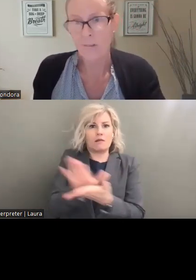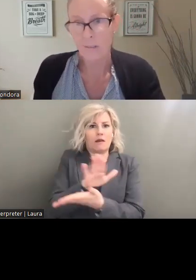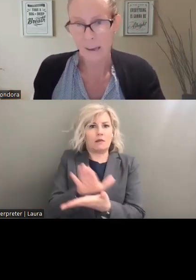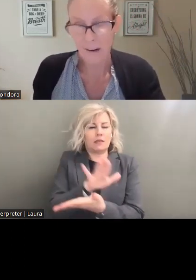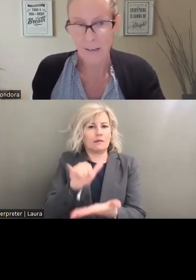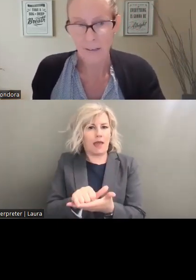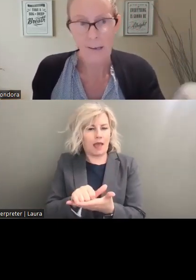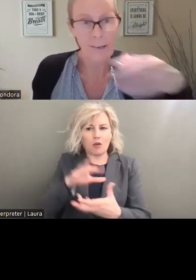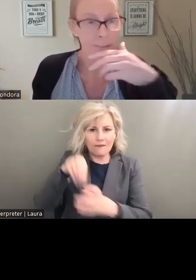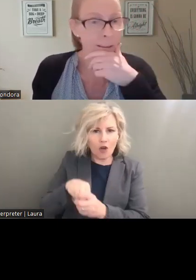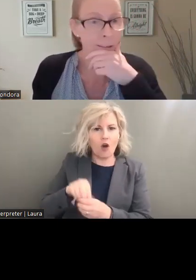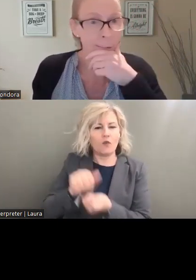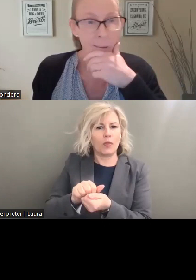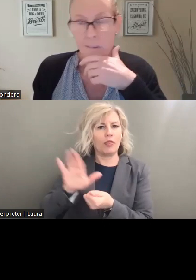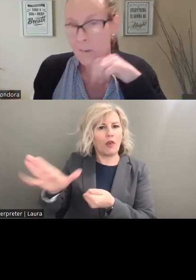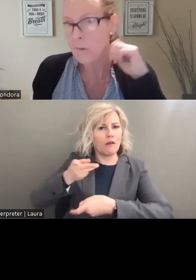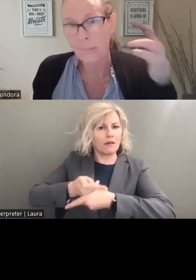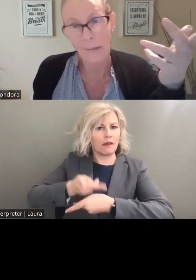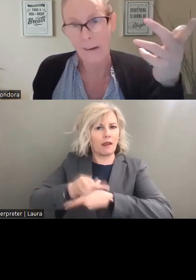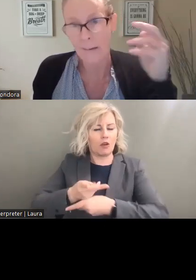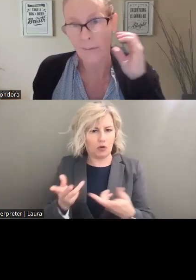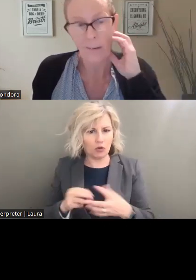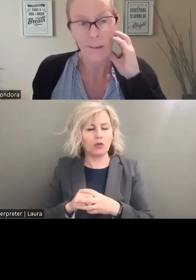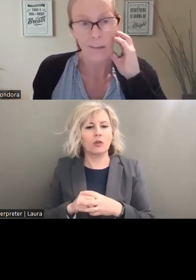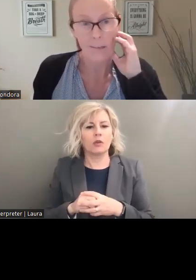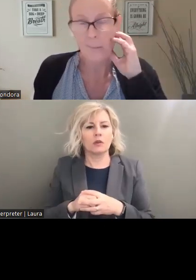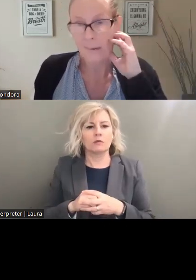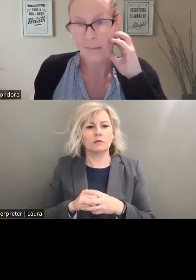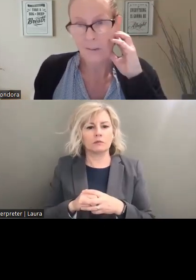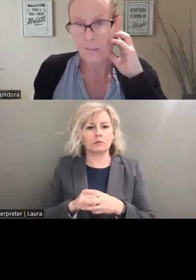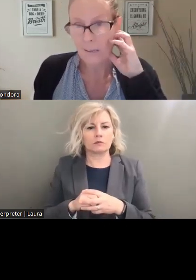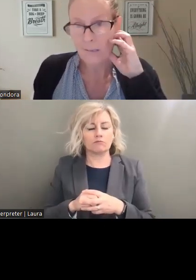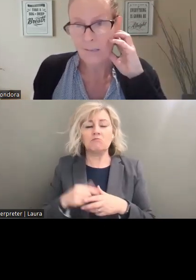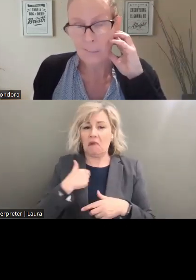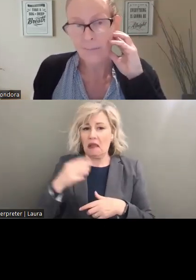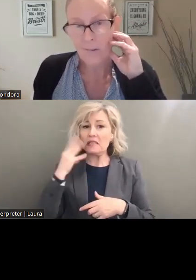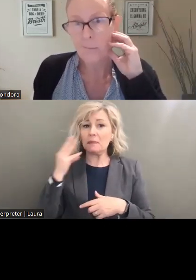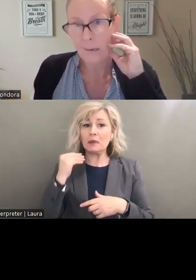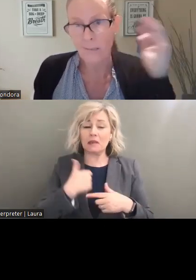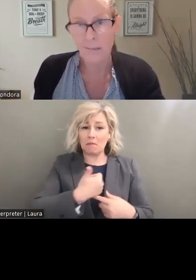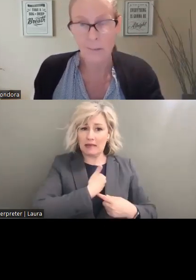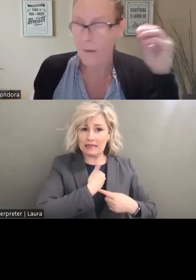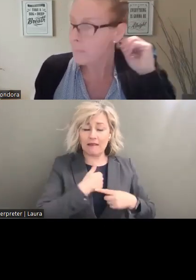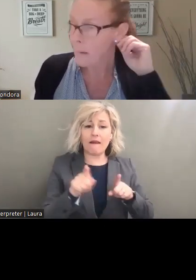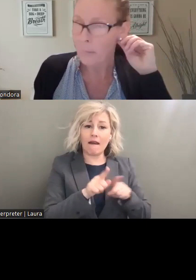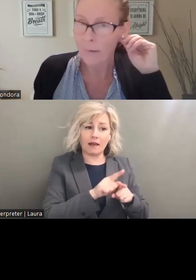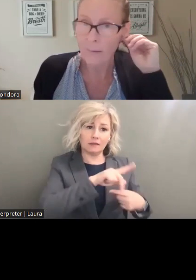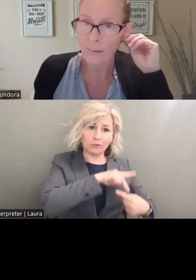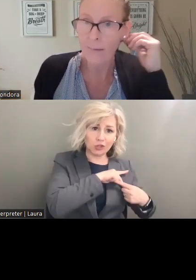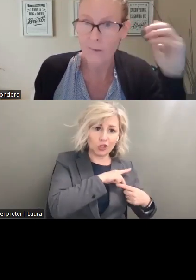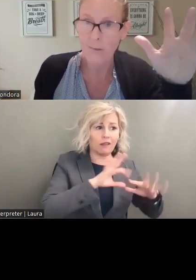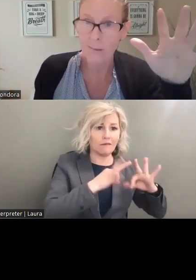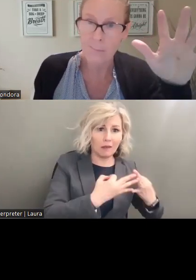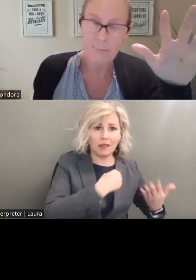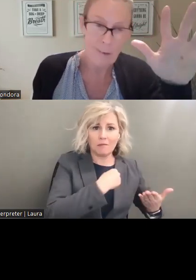in a person's care. And, this is also something that I've experienced, not just as a professional, but as a family member. And